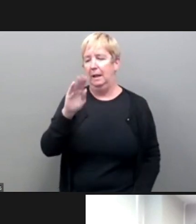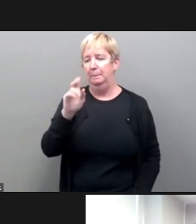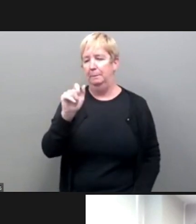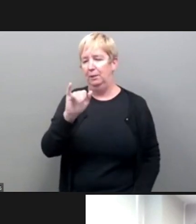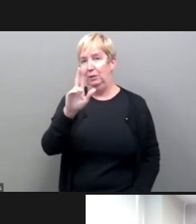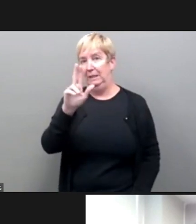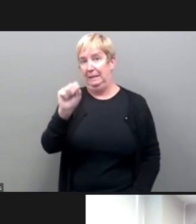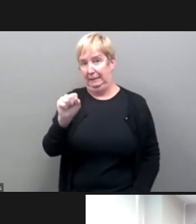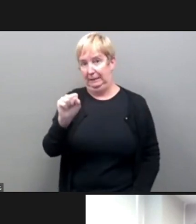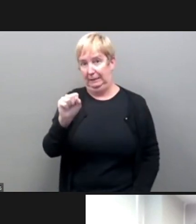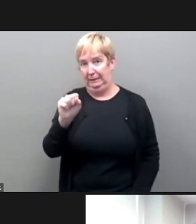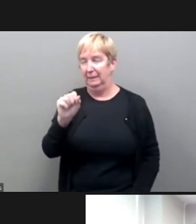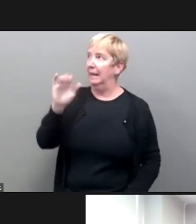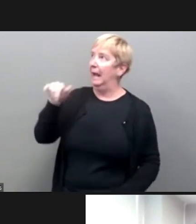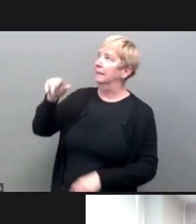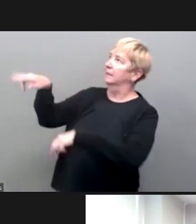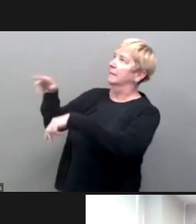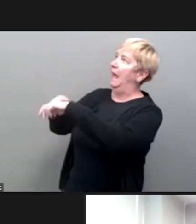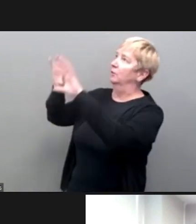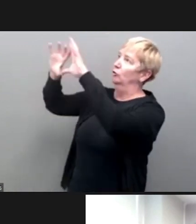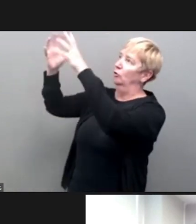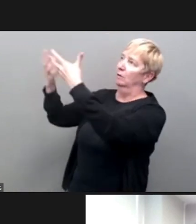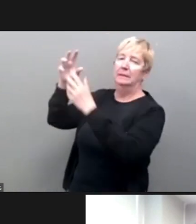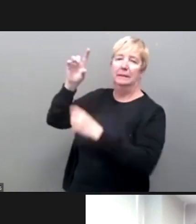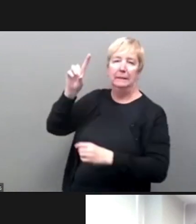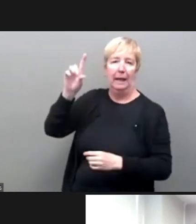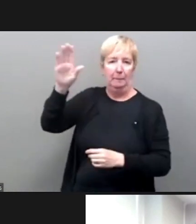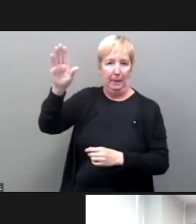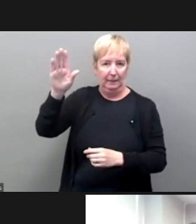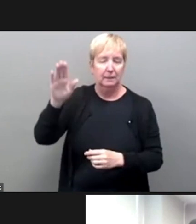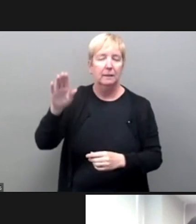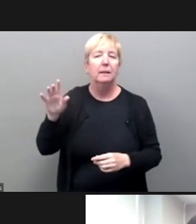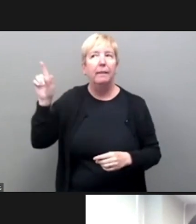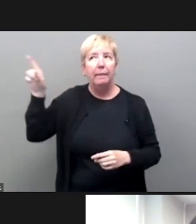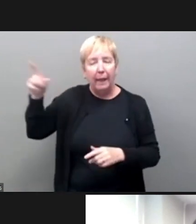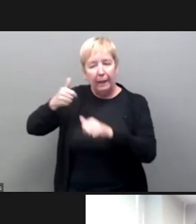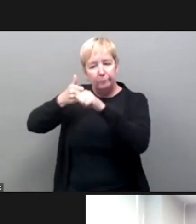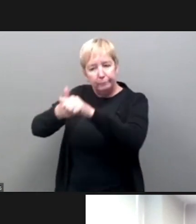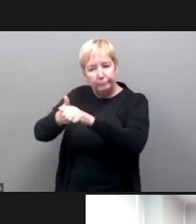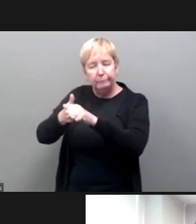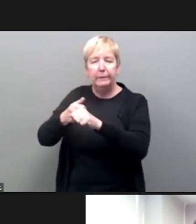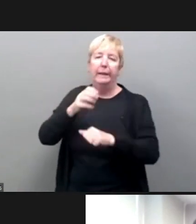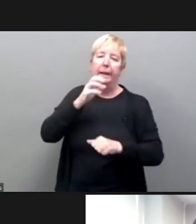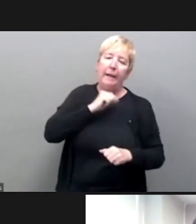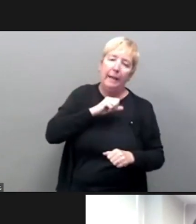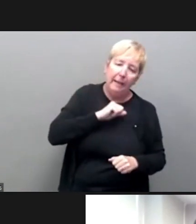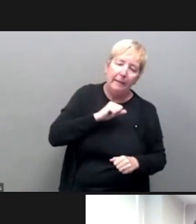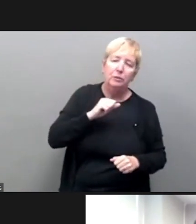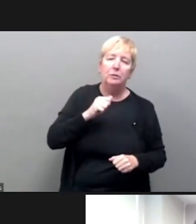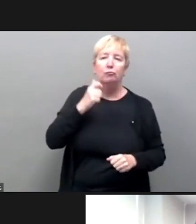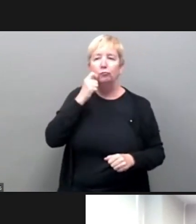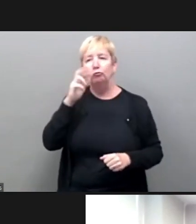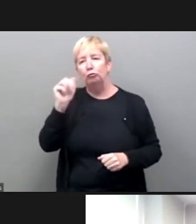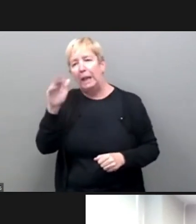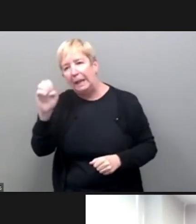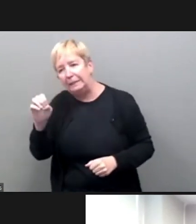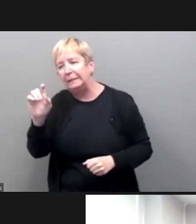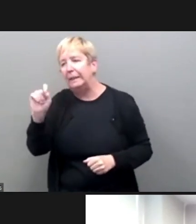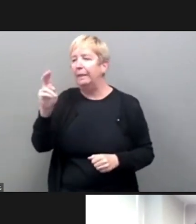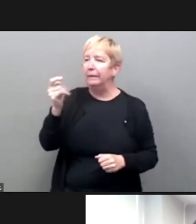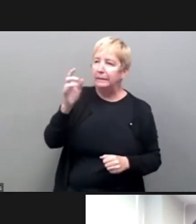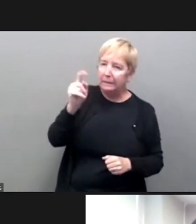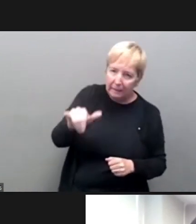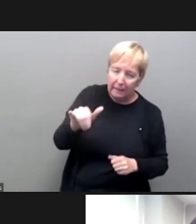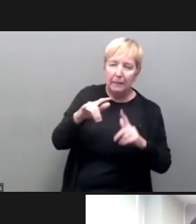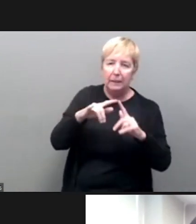a nationwide data system that tracks age groups, race, ethnicity, and also doses. And